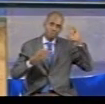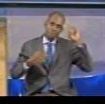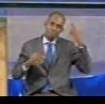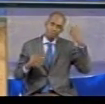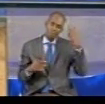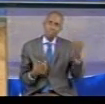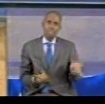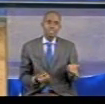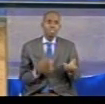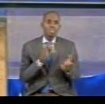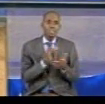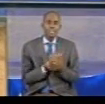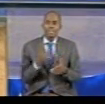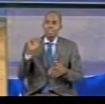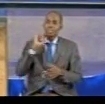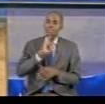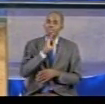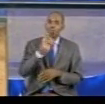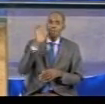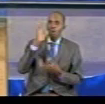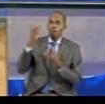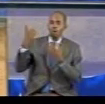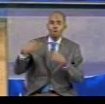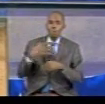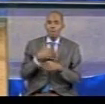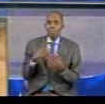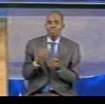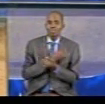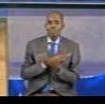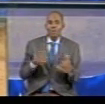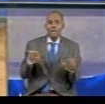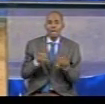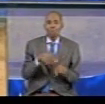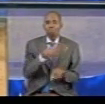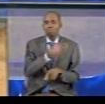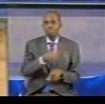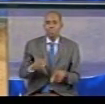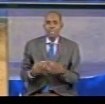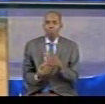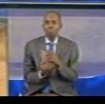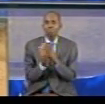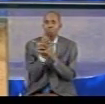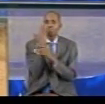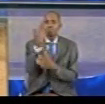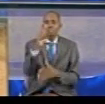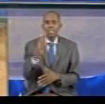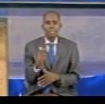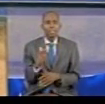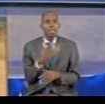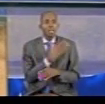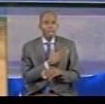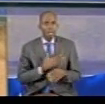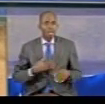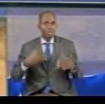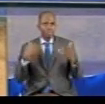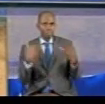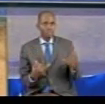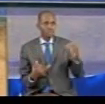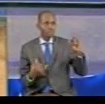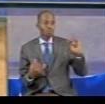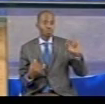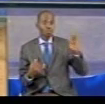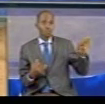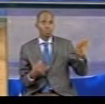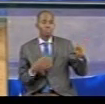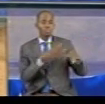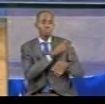licketh up the grass of the field. And Balak the son of Zippor was king of